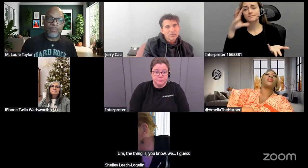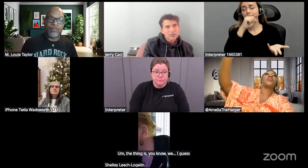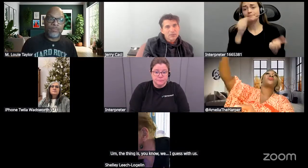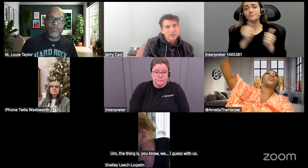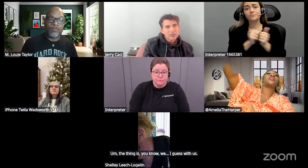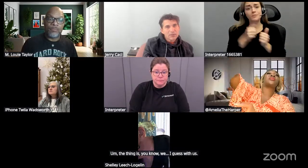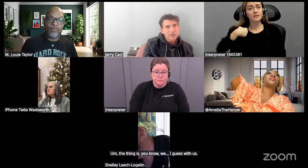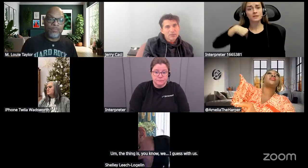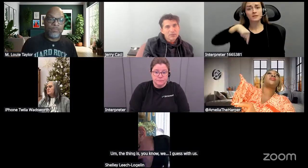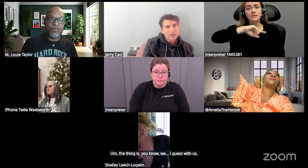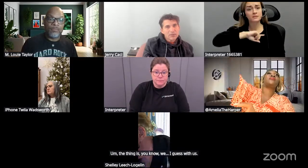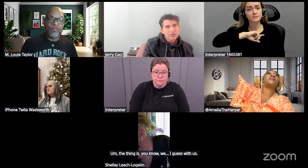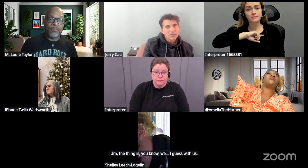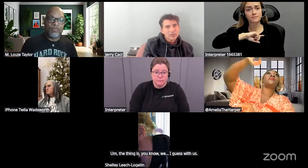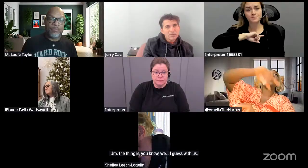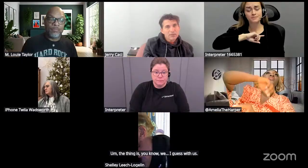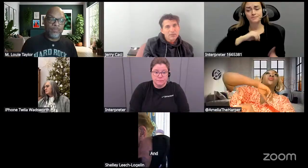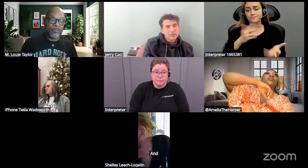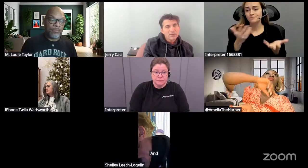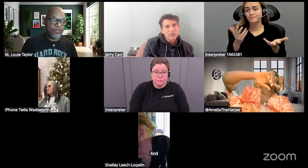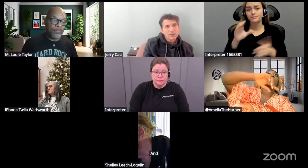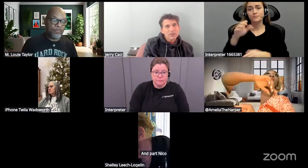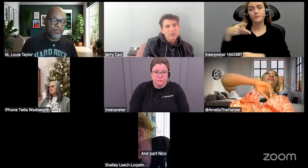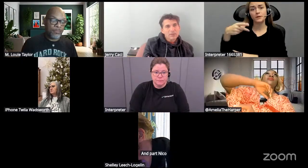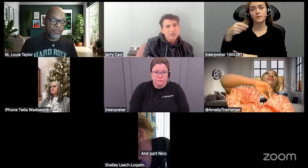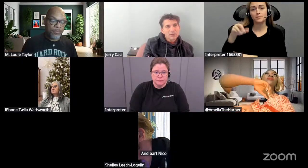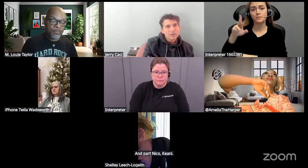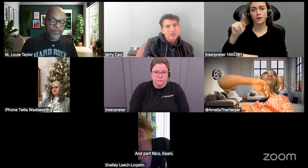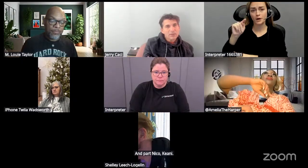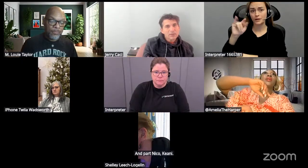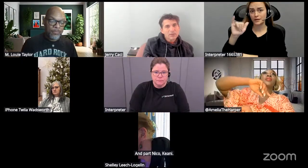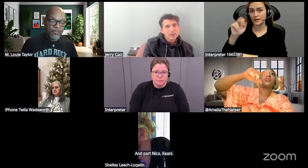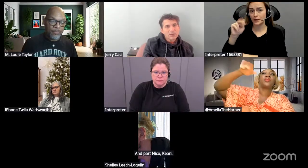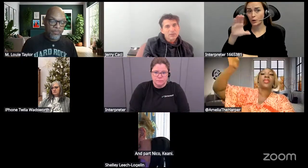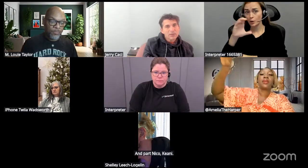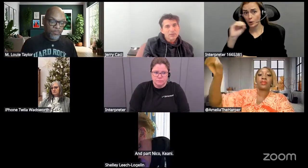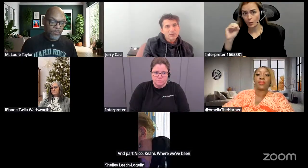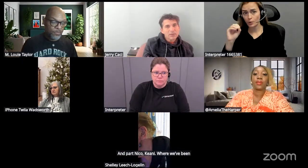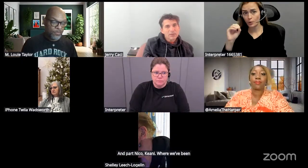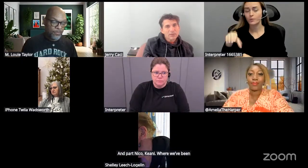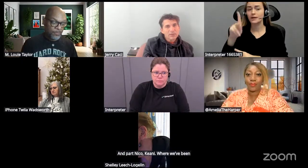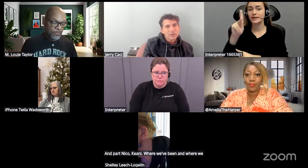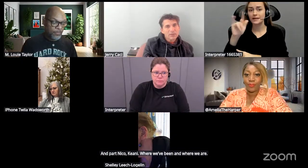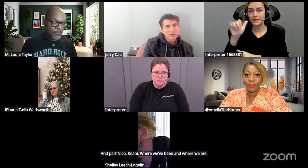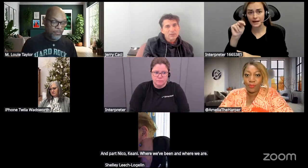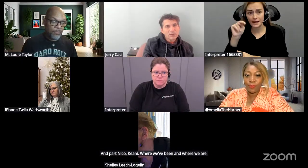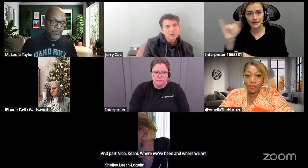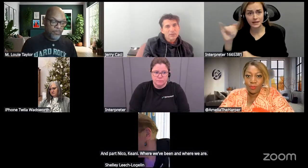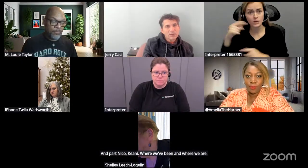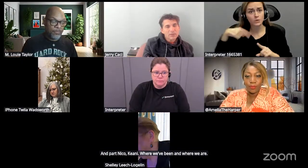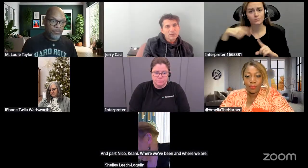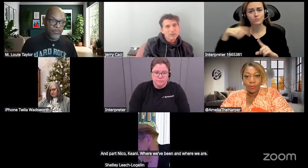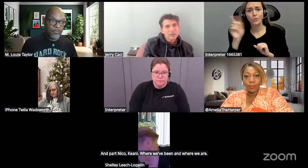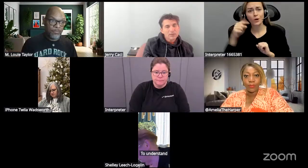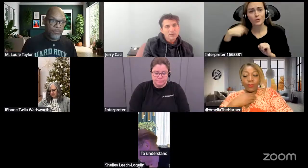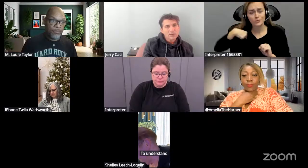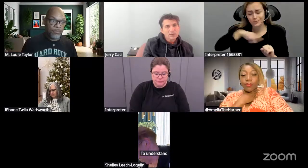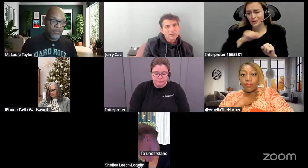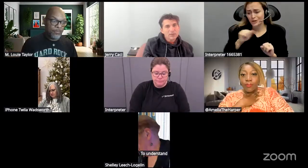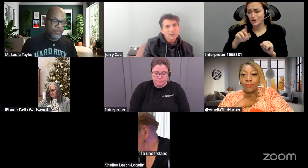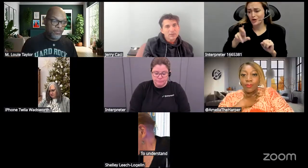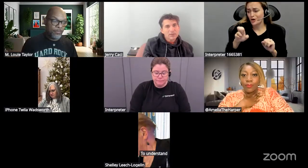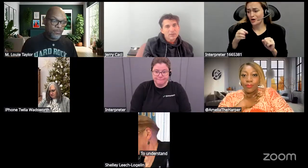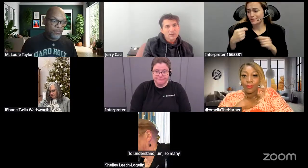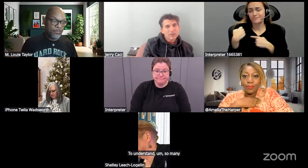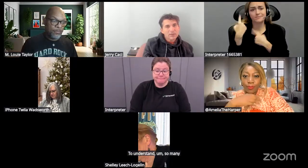us and Part Nicole, Kiani, where we've been and where we are, to understand so